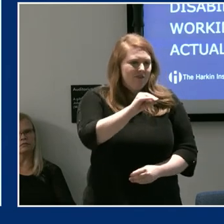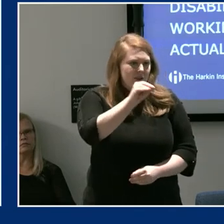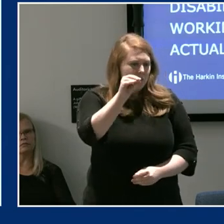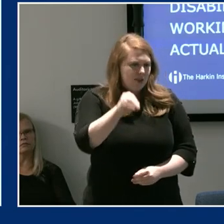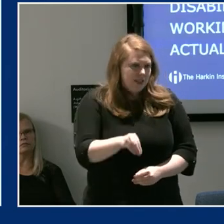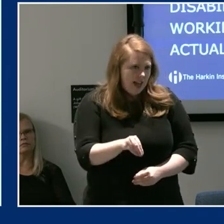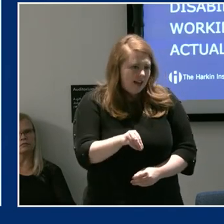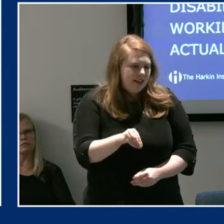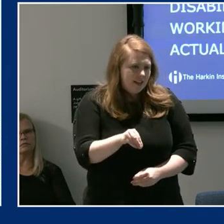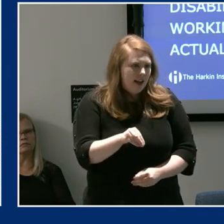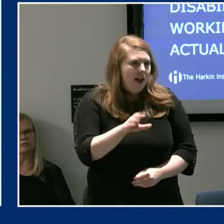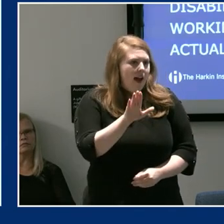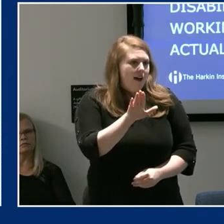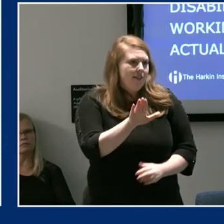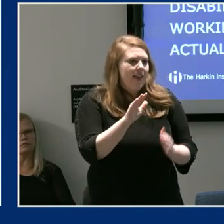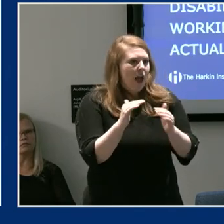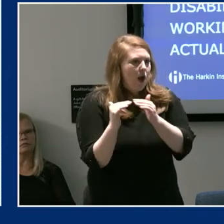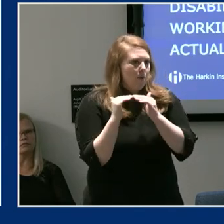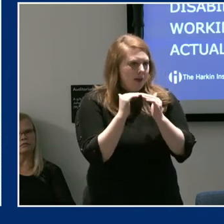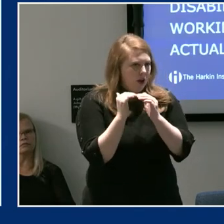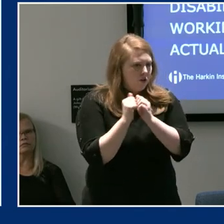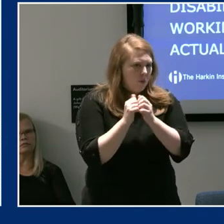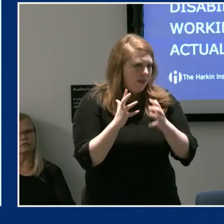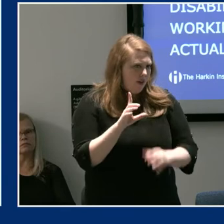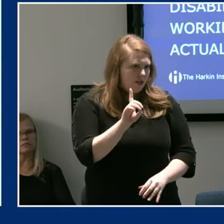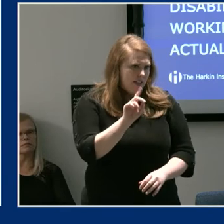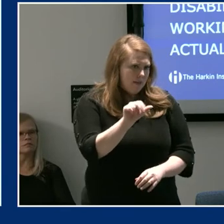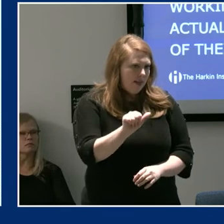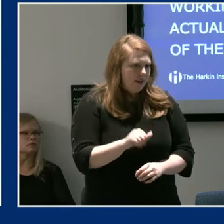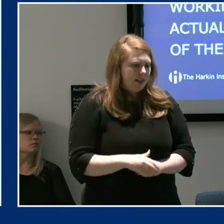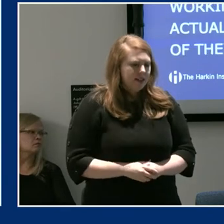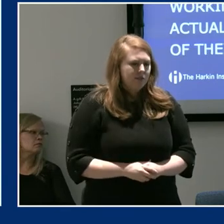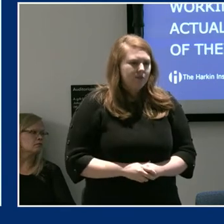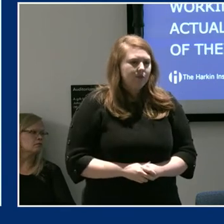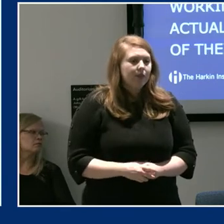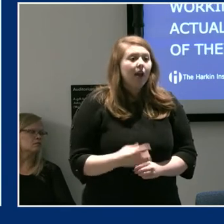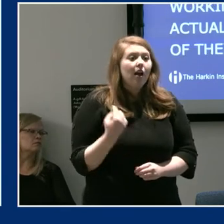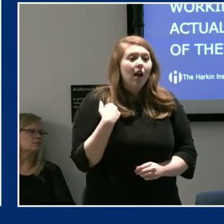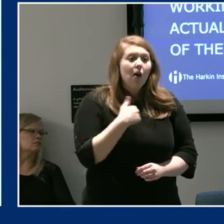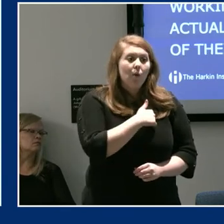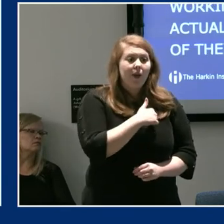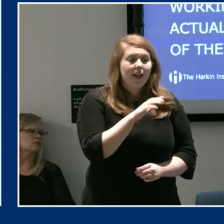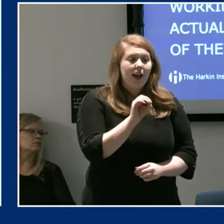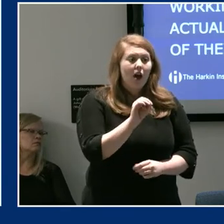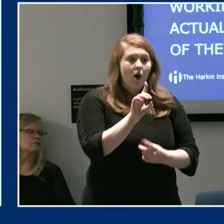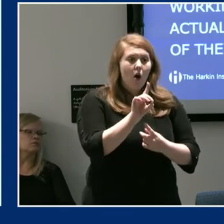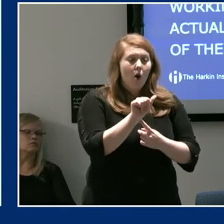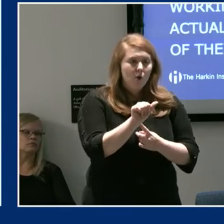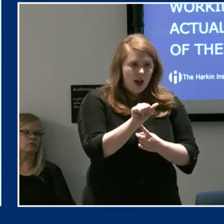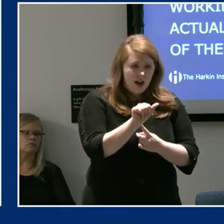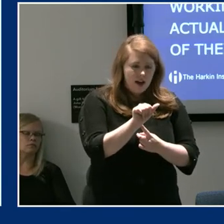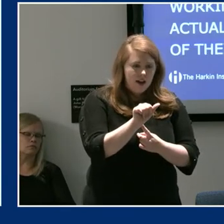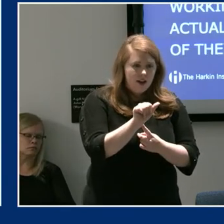77.1% of their peers without disabilities. And we at ODEP, the subject matter experts that